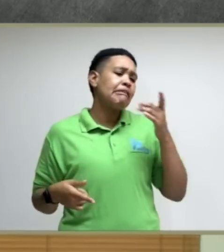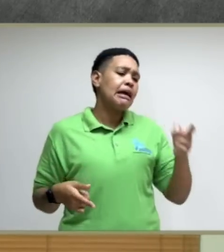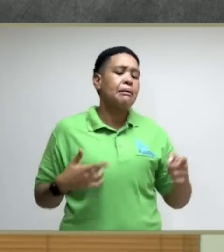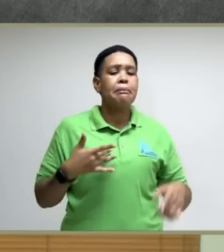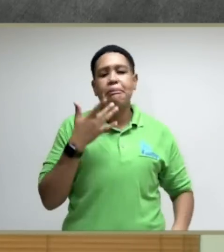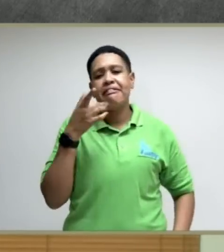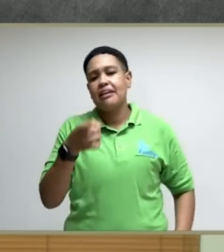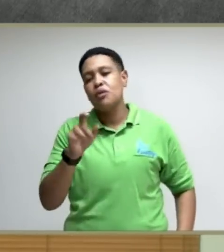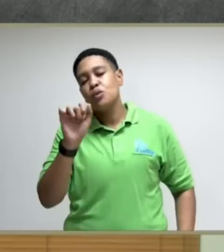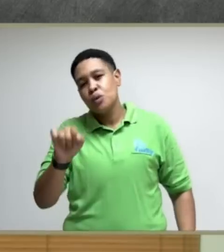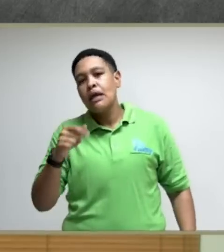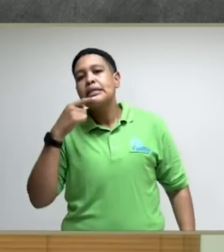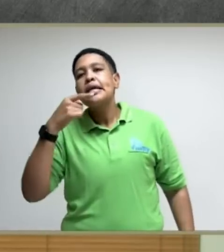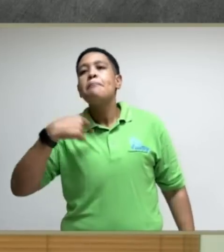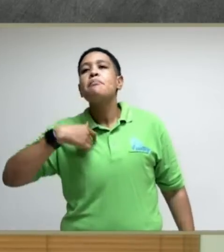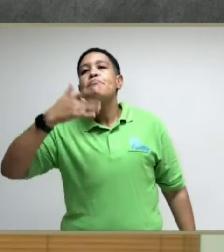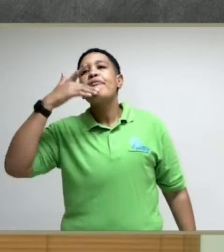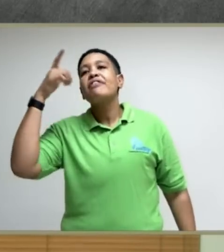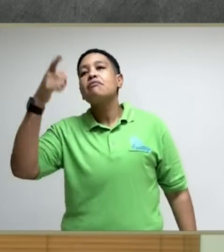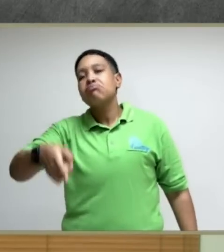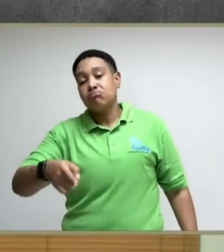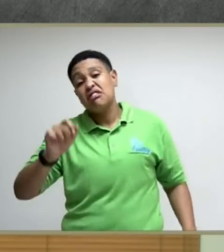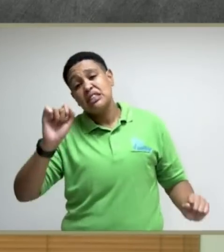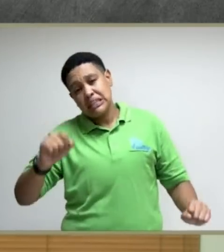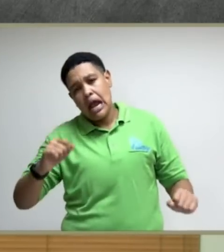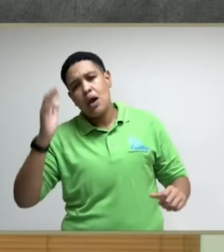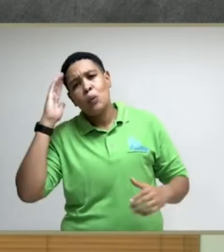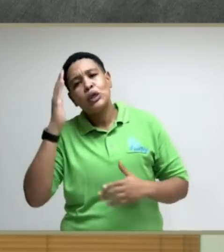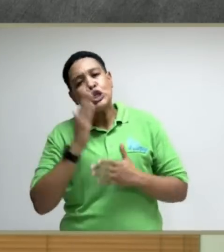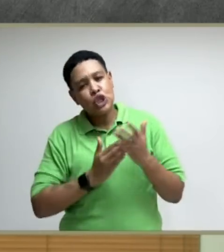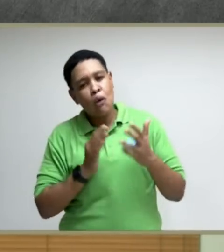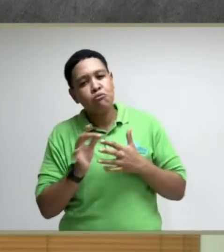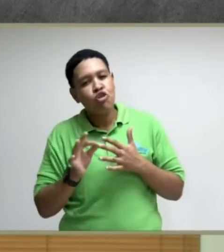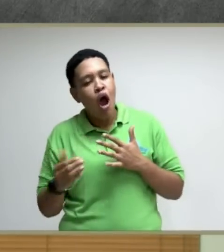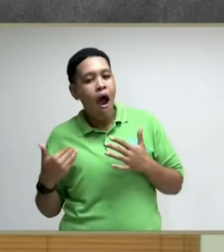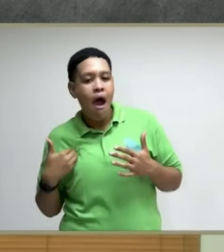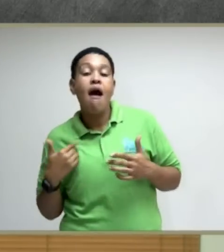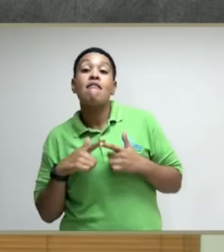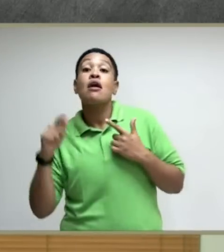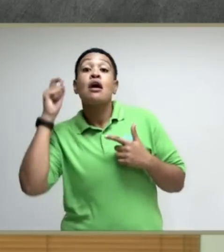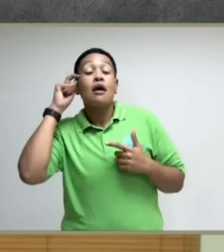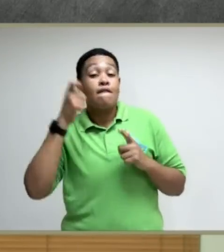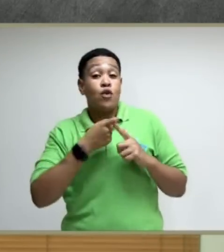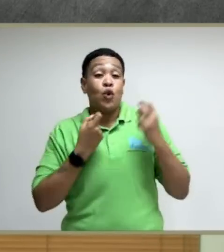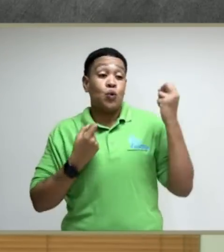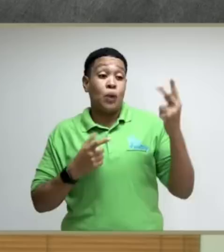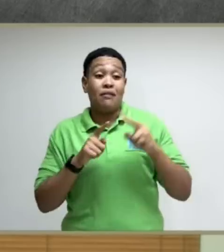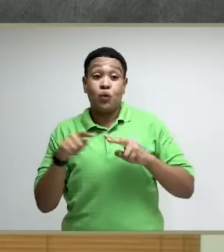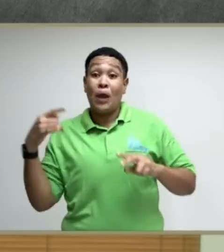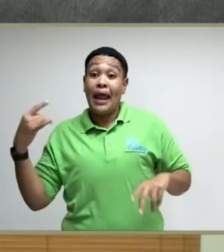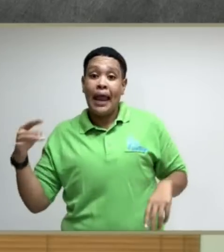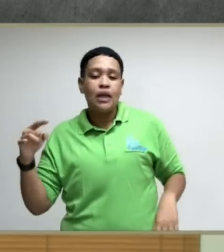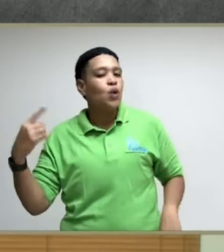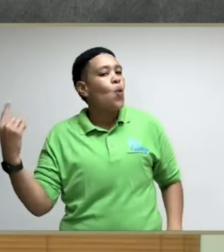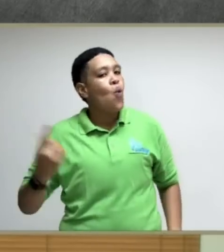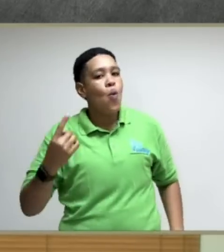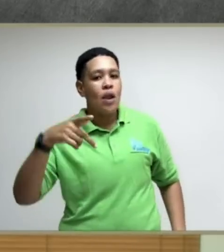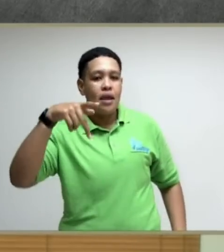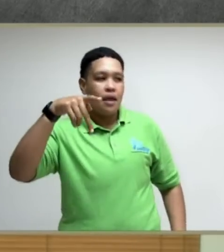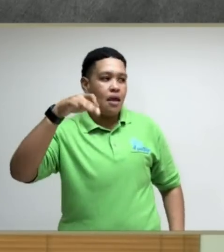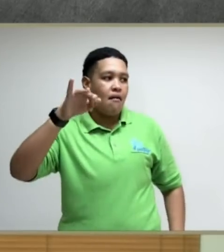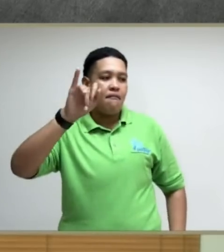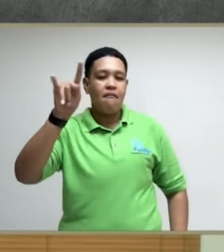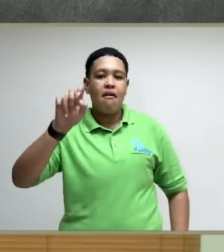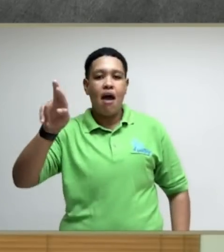be able to indicate which vaccine. Remember that for the 12 to 18 age group, it is only the Pfizer that